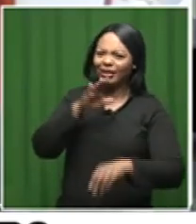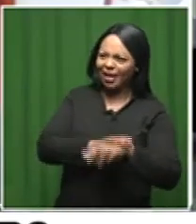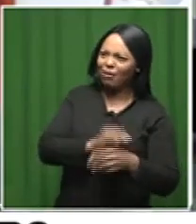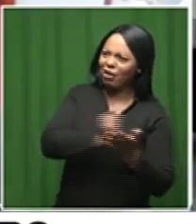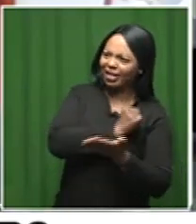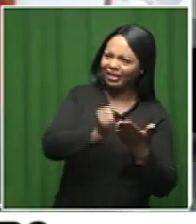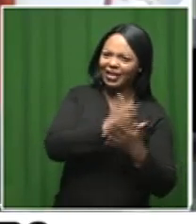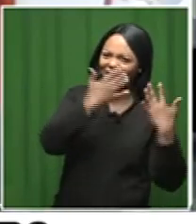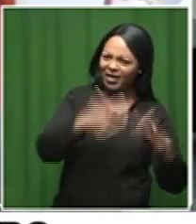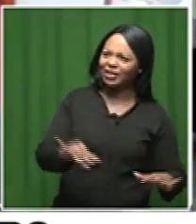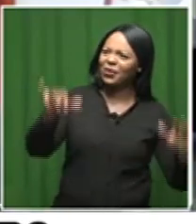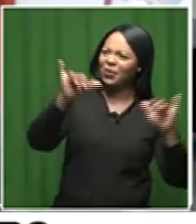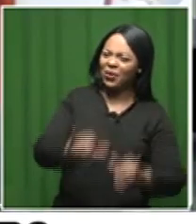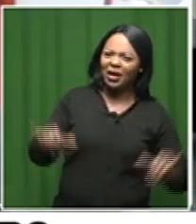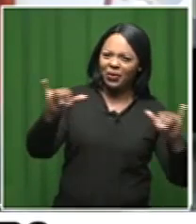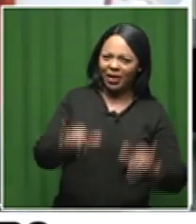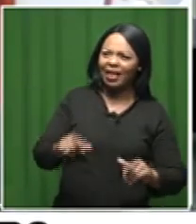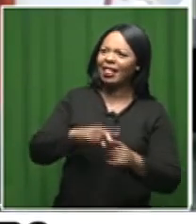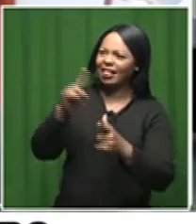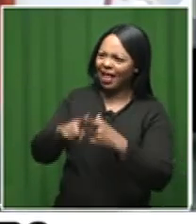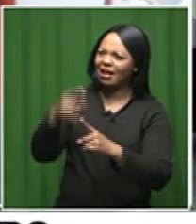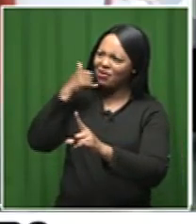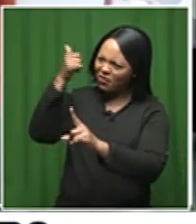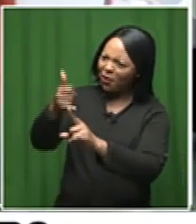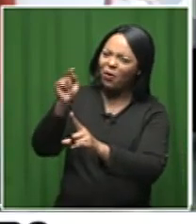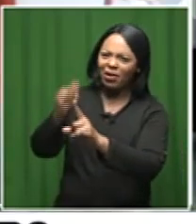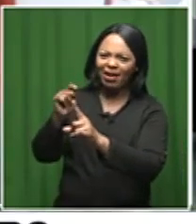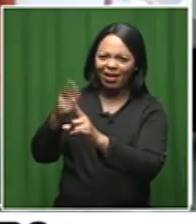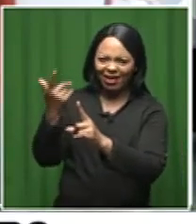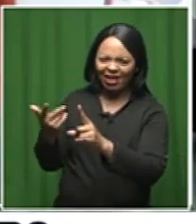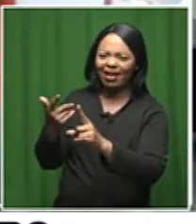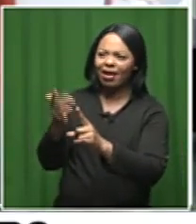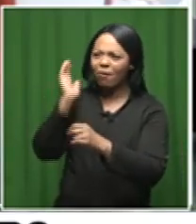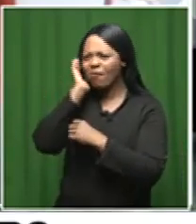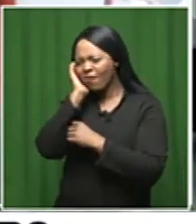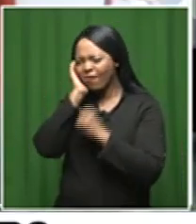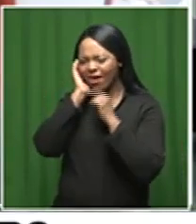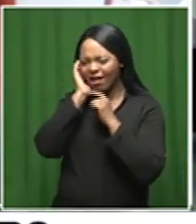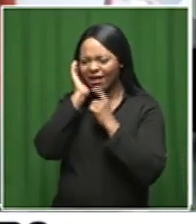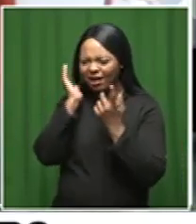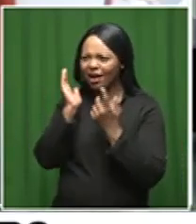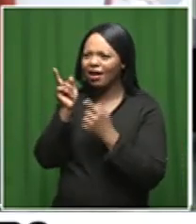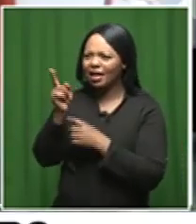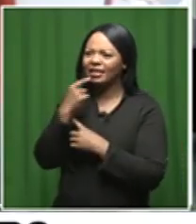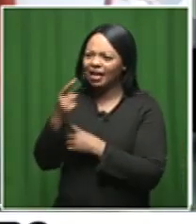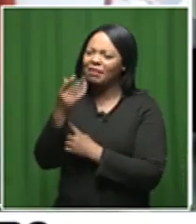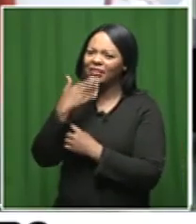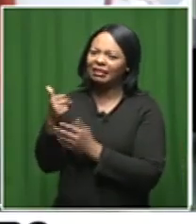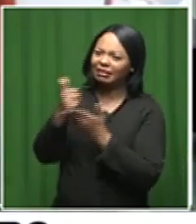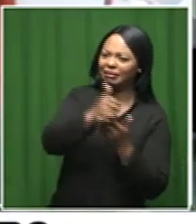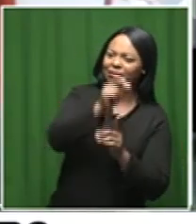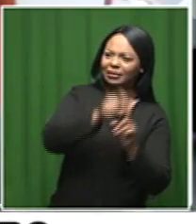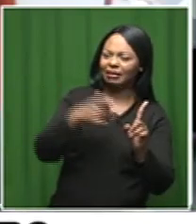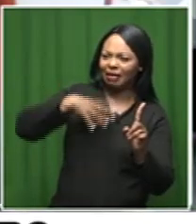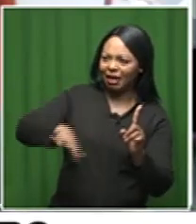and the time that you would need it was there. And the fact that you went out and continued to do it, I think the person whose life you assisted in keeping is really,